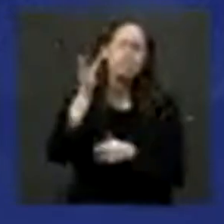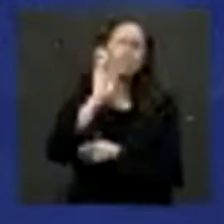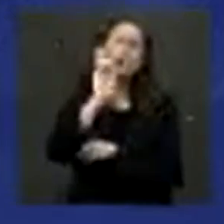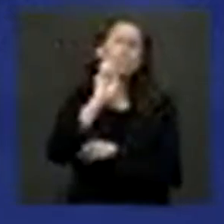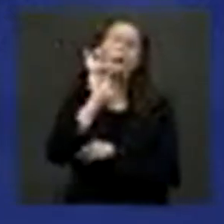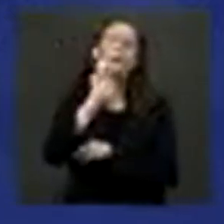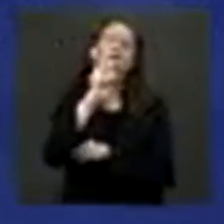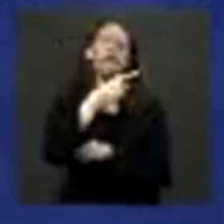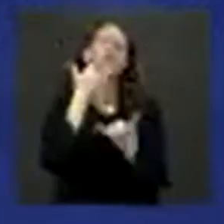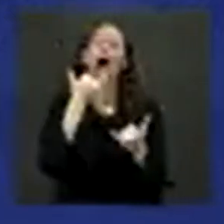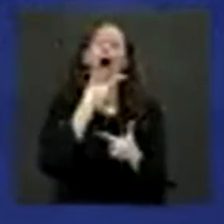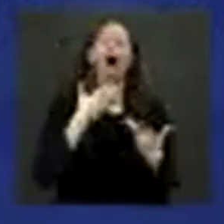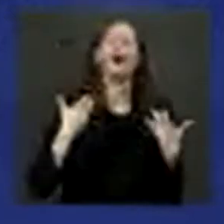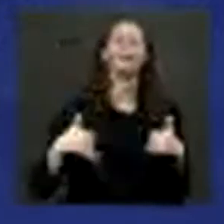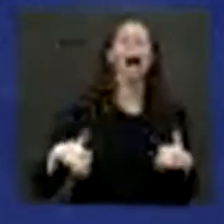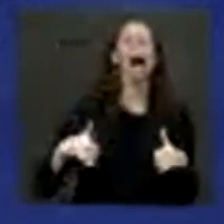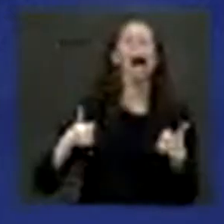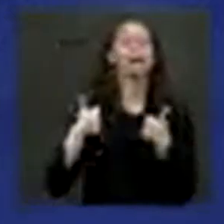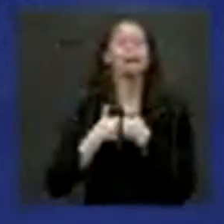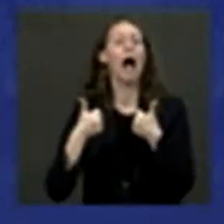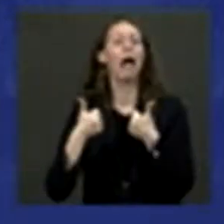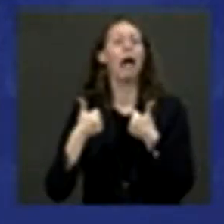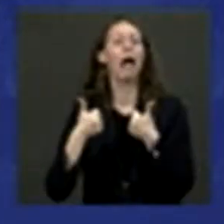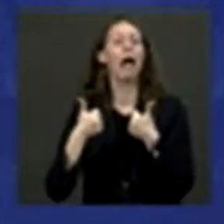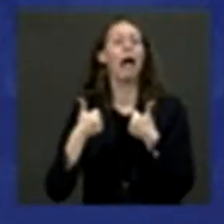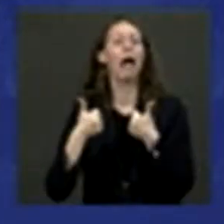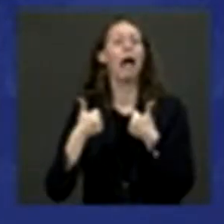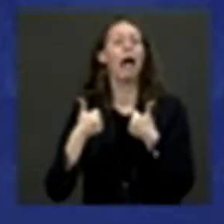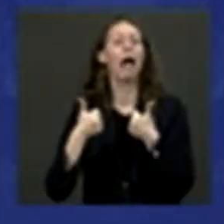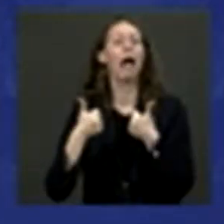economy. It's one thing to pay our debts